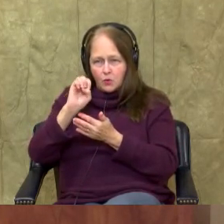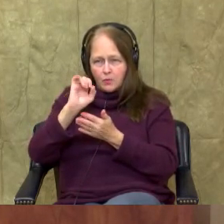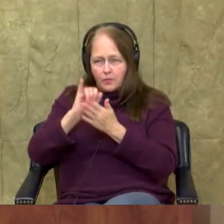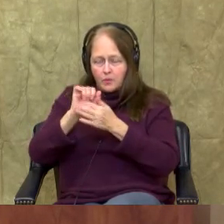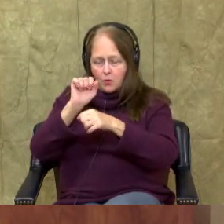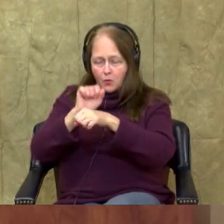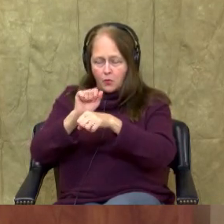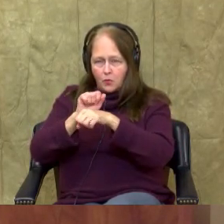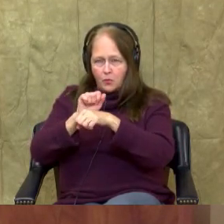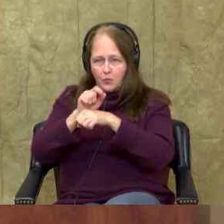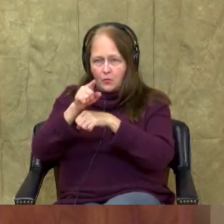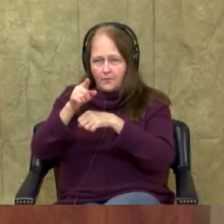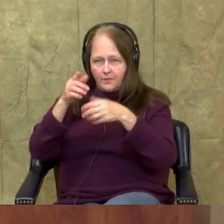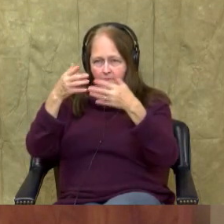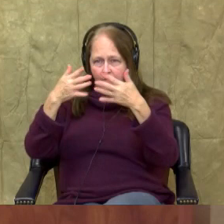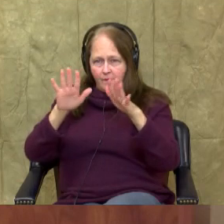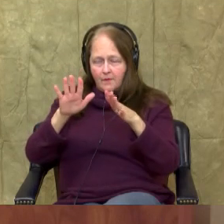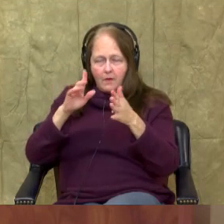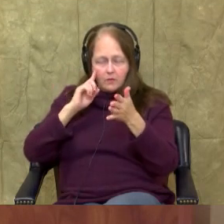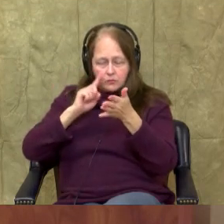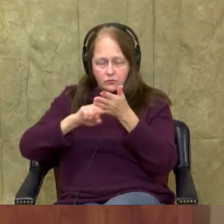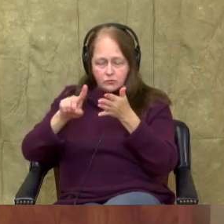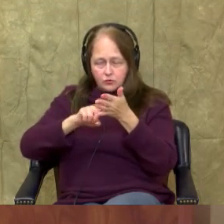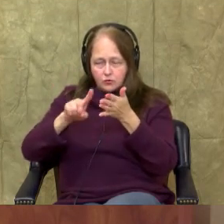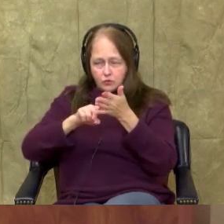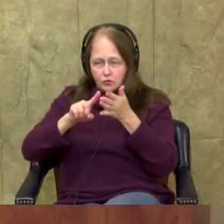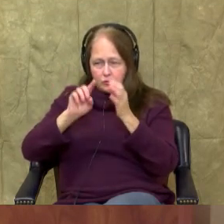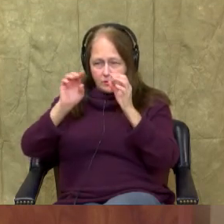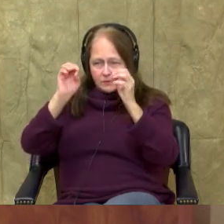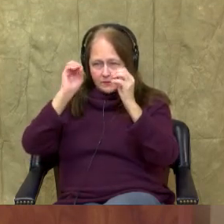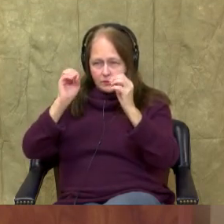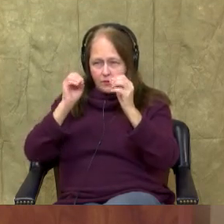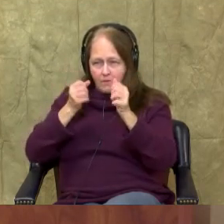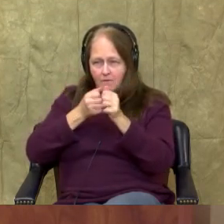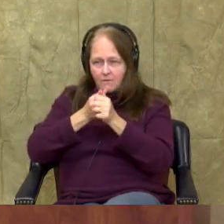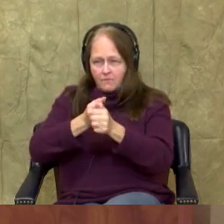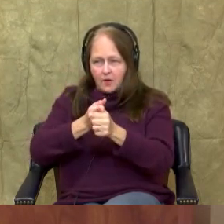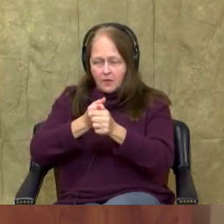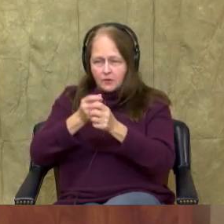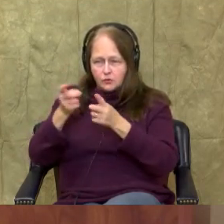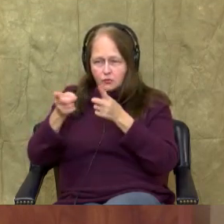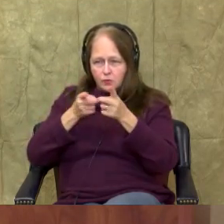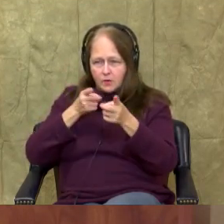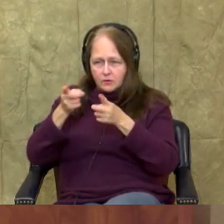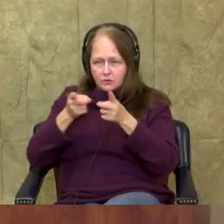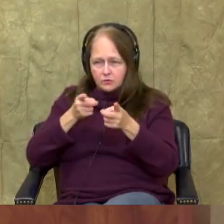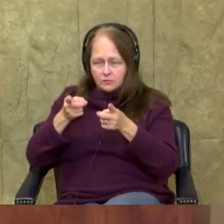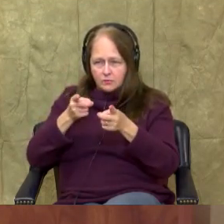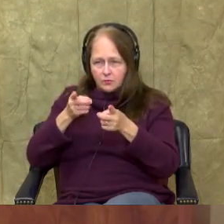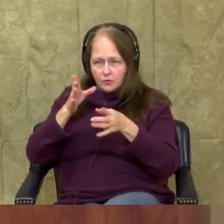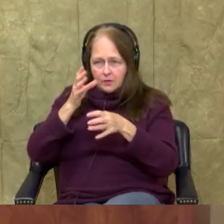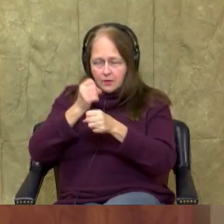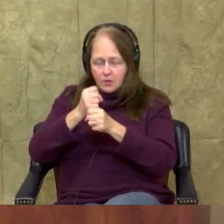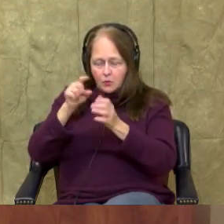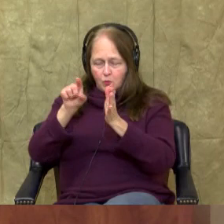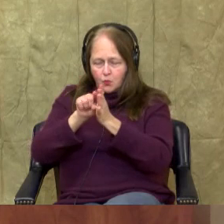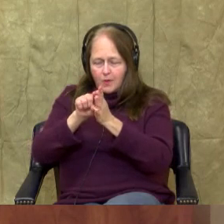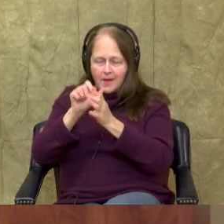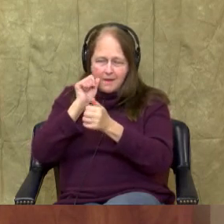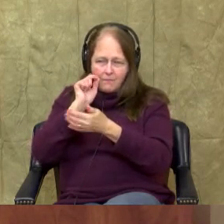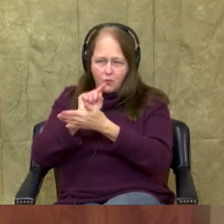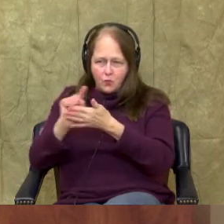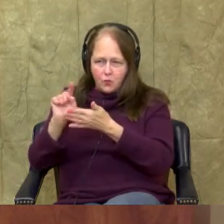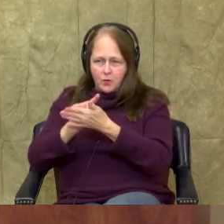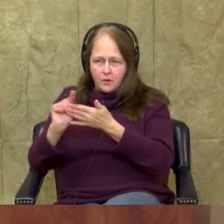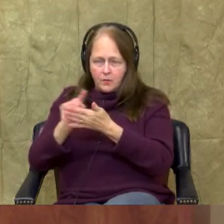for this week is to make sure that you check those assignments by your teachers and follow those directions, because don't forget you get a grade per week.